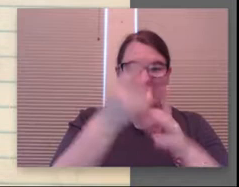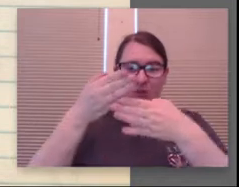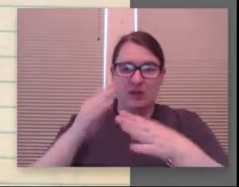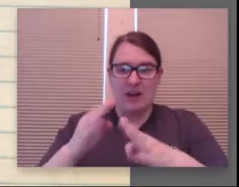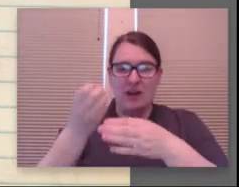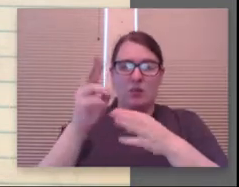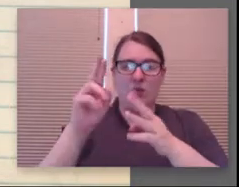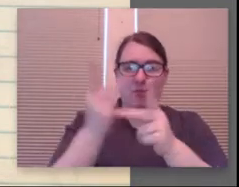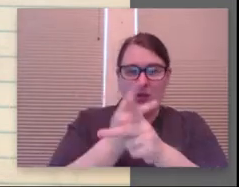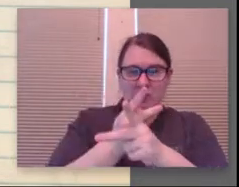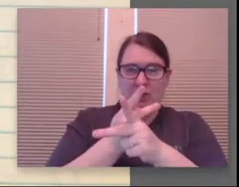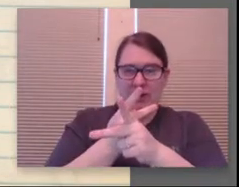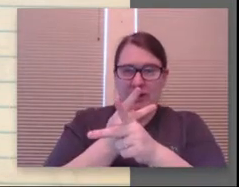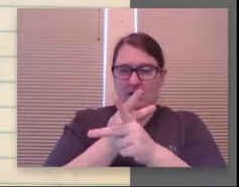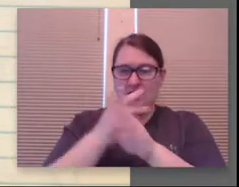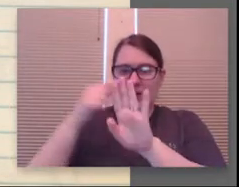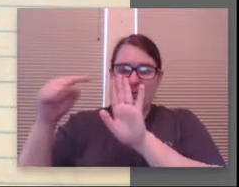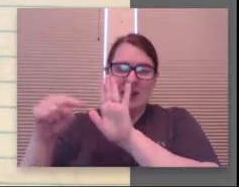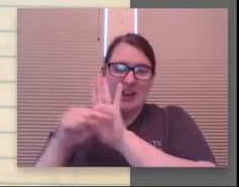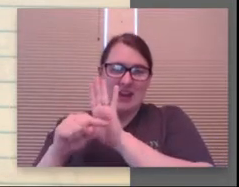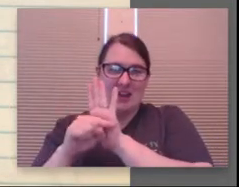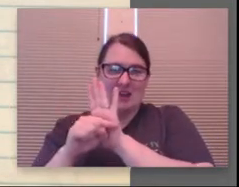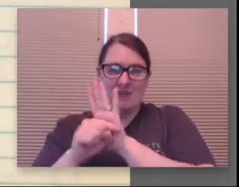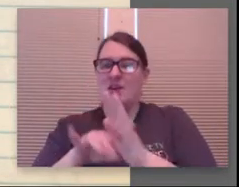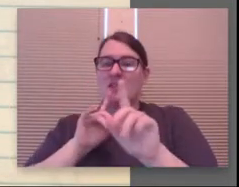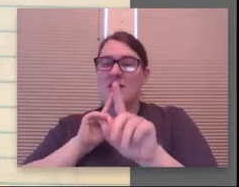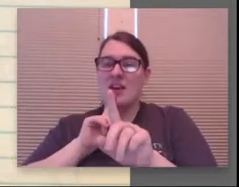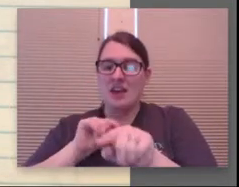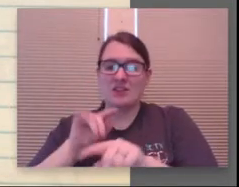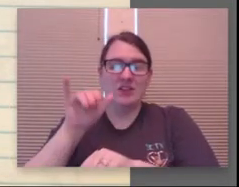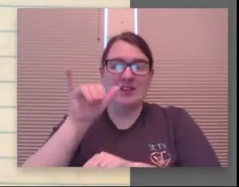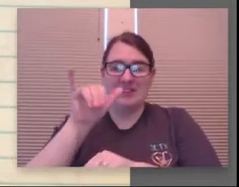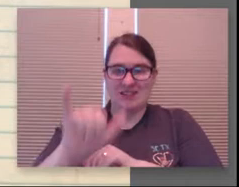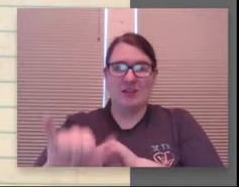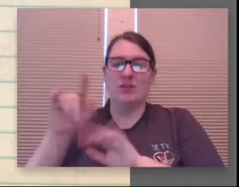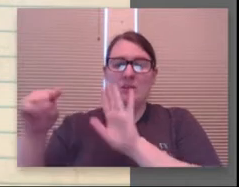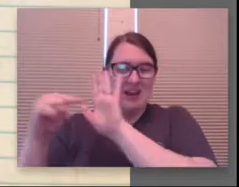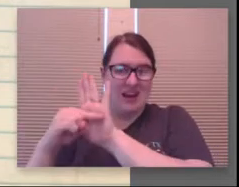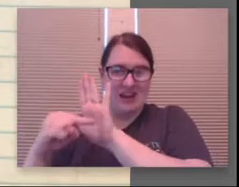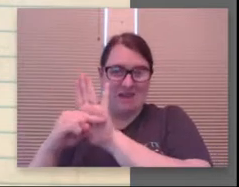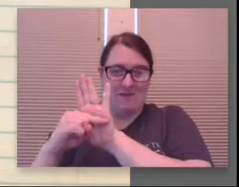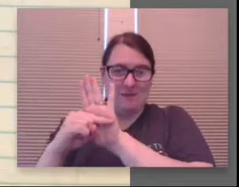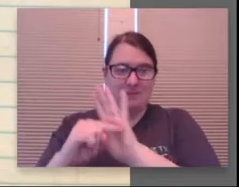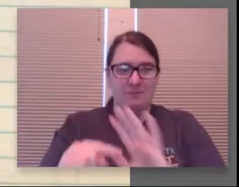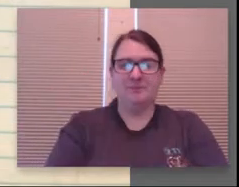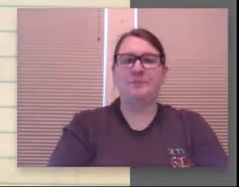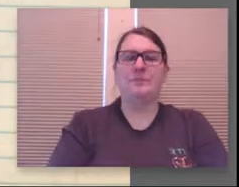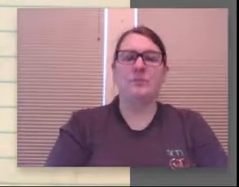First, and then we're dividing or multiplying by a negative, the answer is still going to be